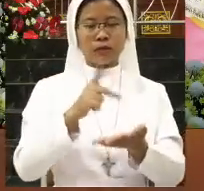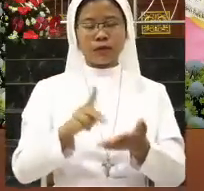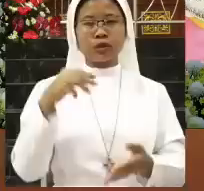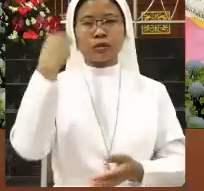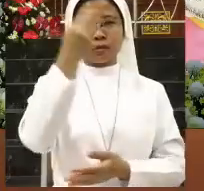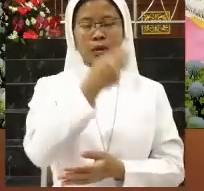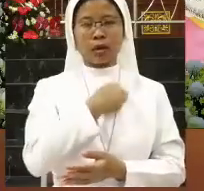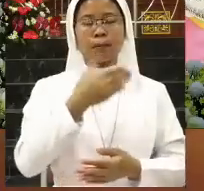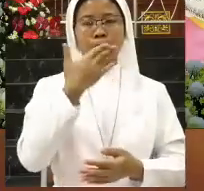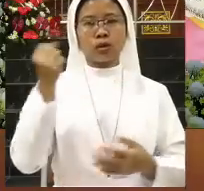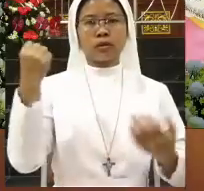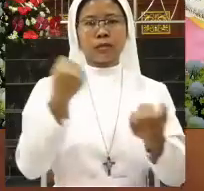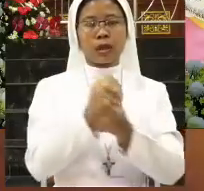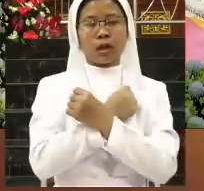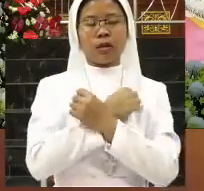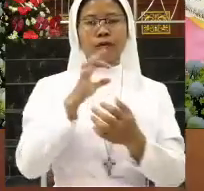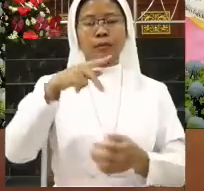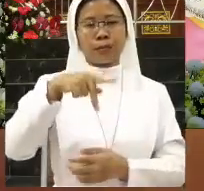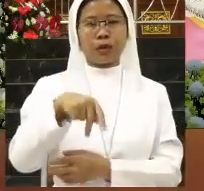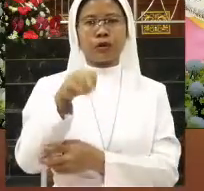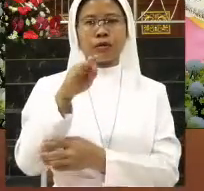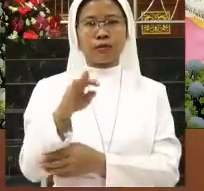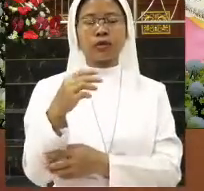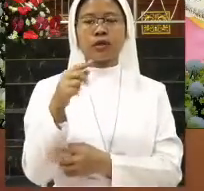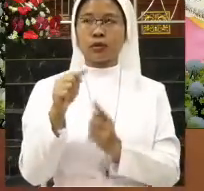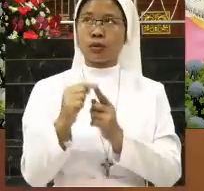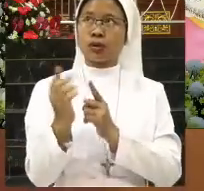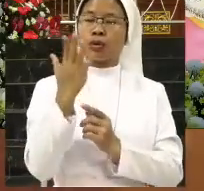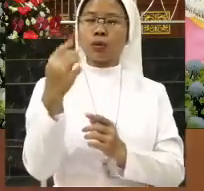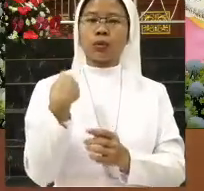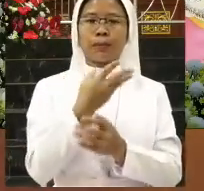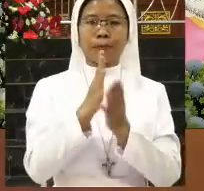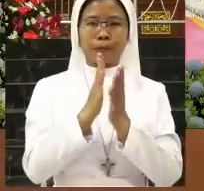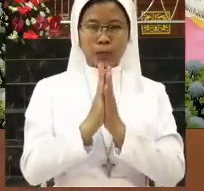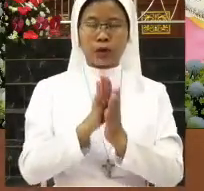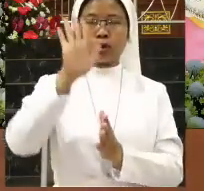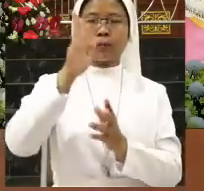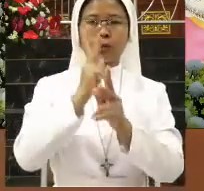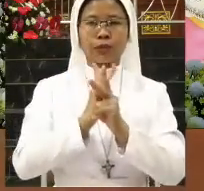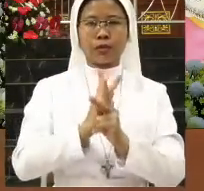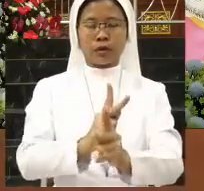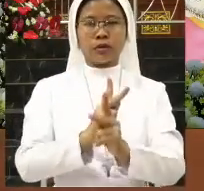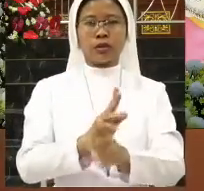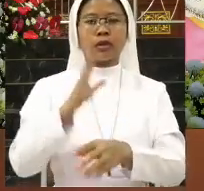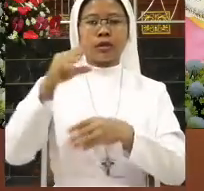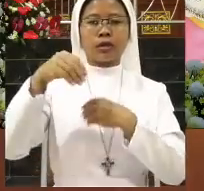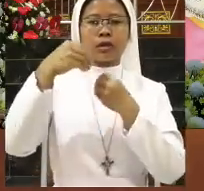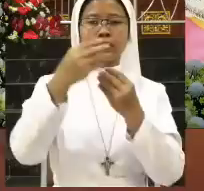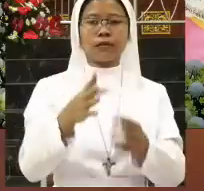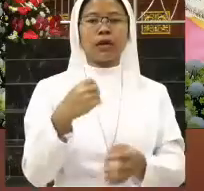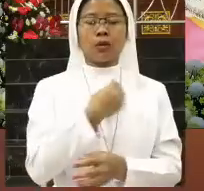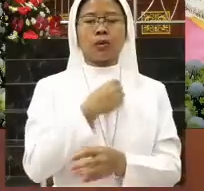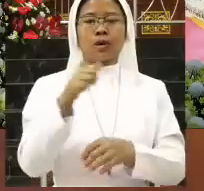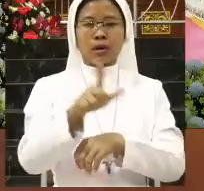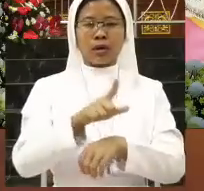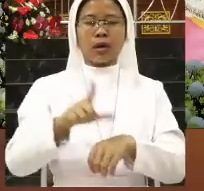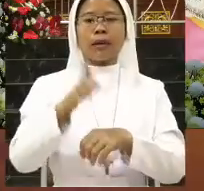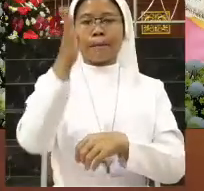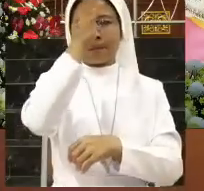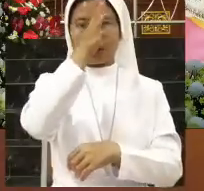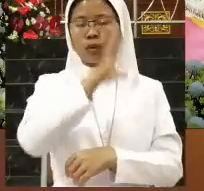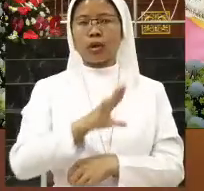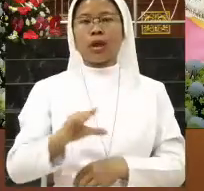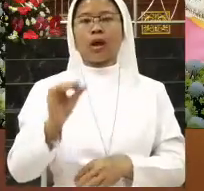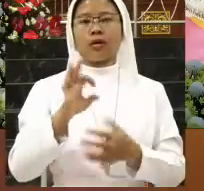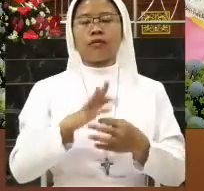most beloved of Peñafrancia, thee we call. To thine protection is entrusted our land of Bicol and